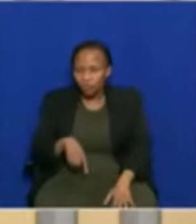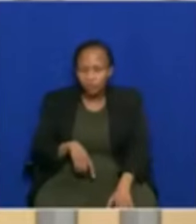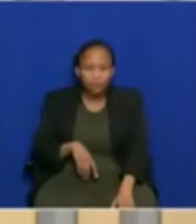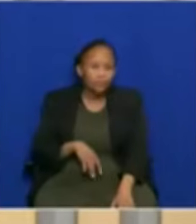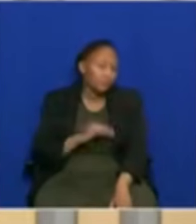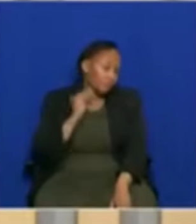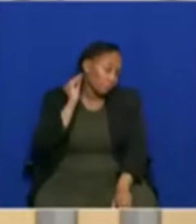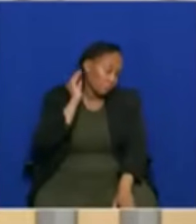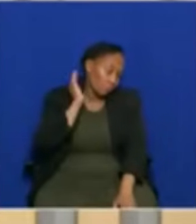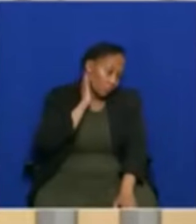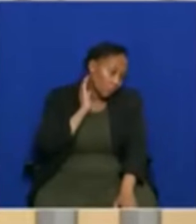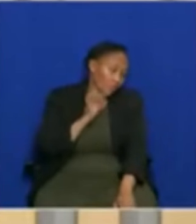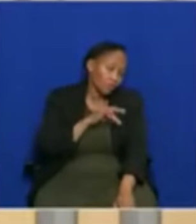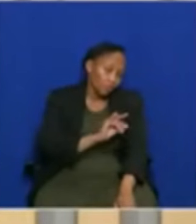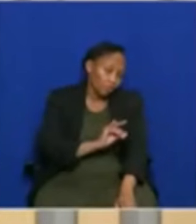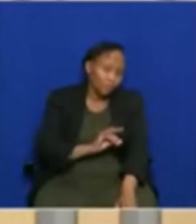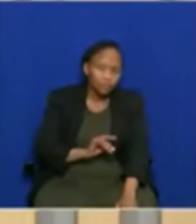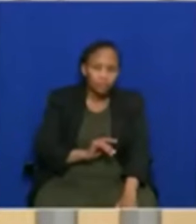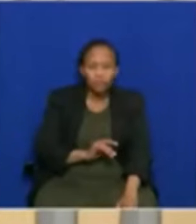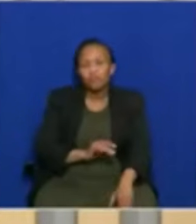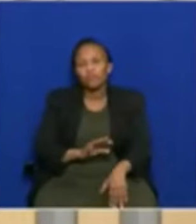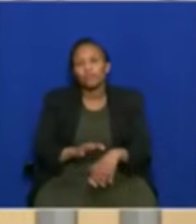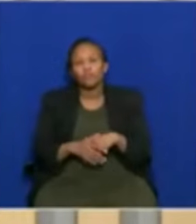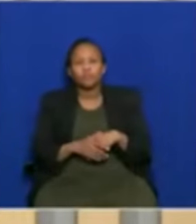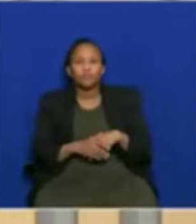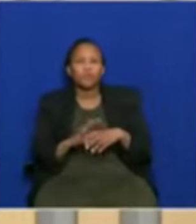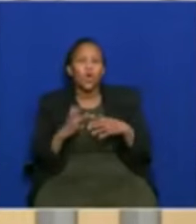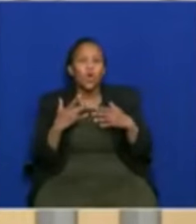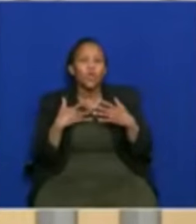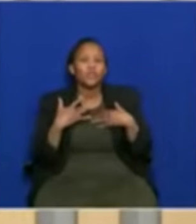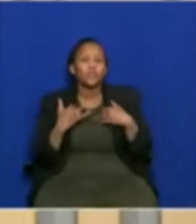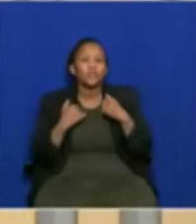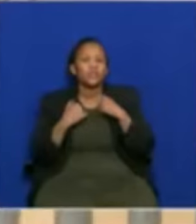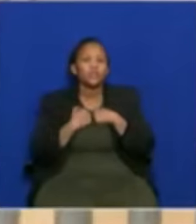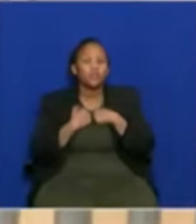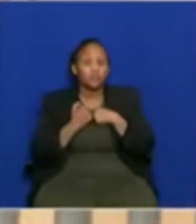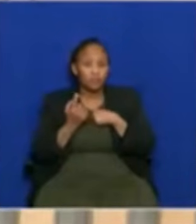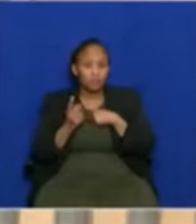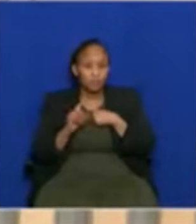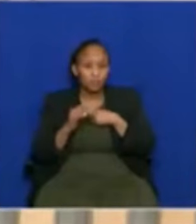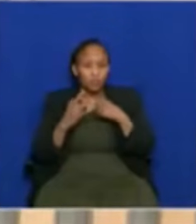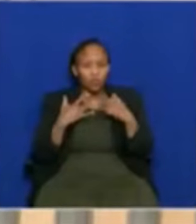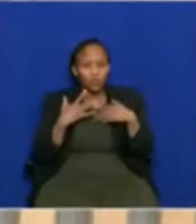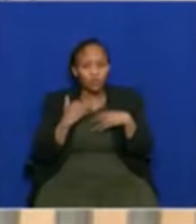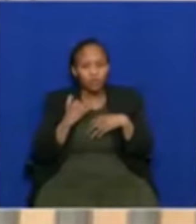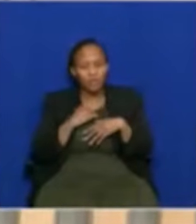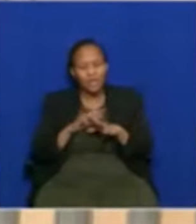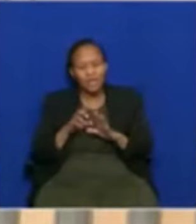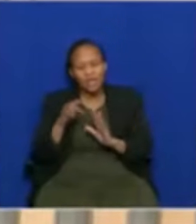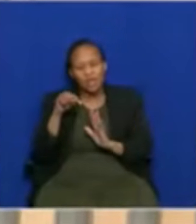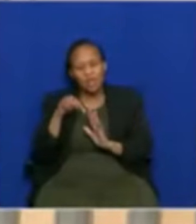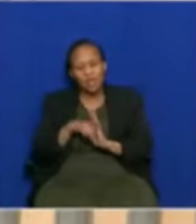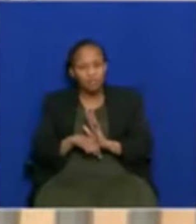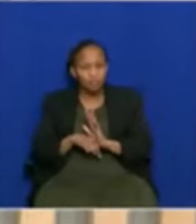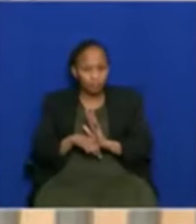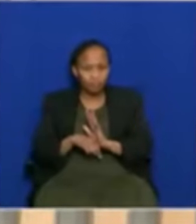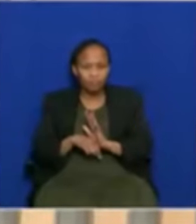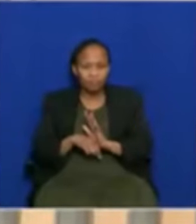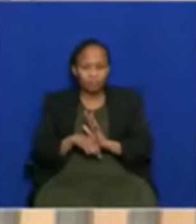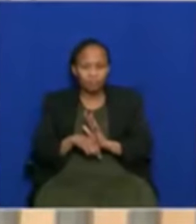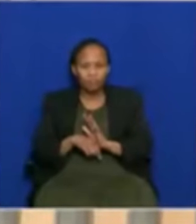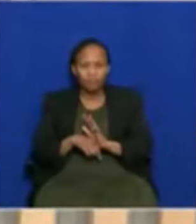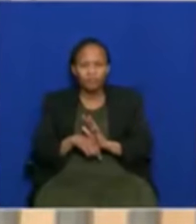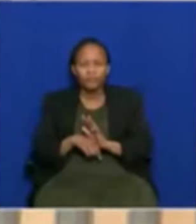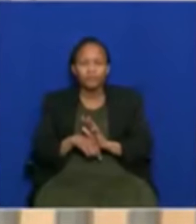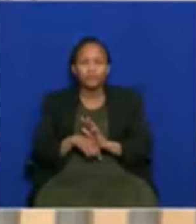I think my concern is deeper than that. I do not, with respect, accept your